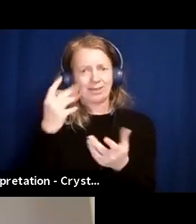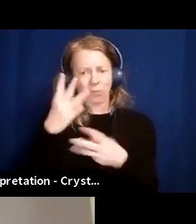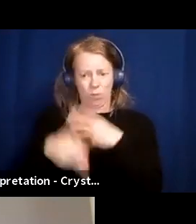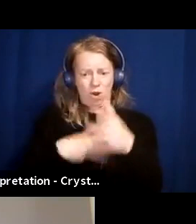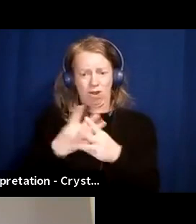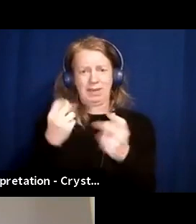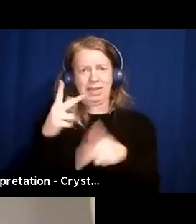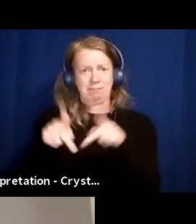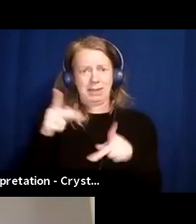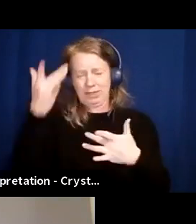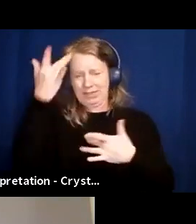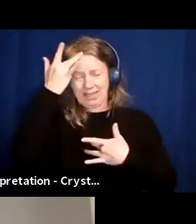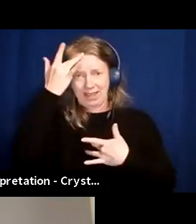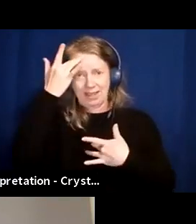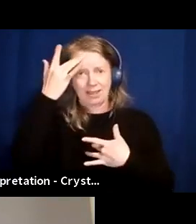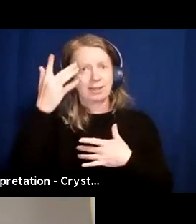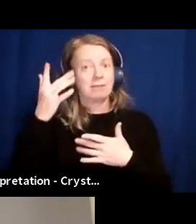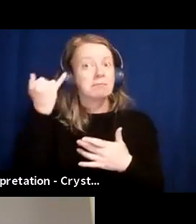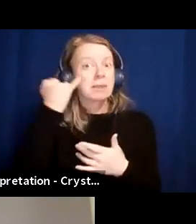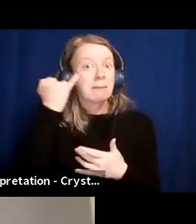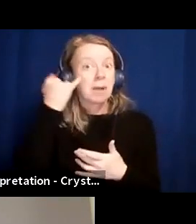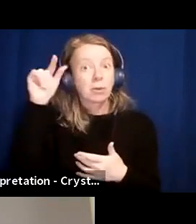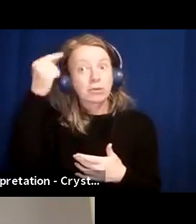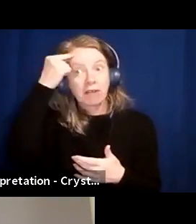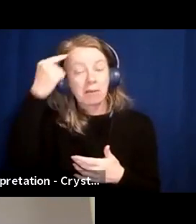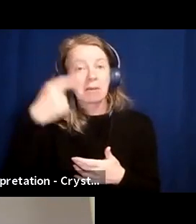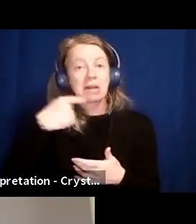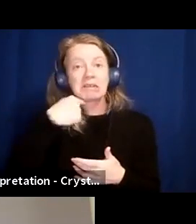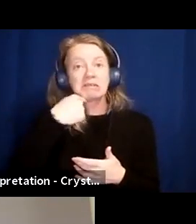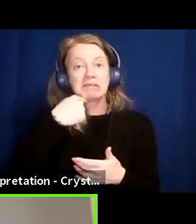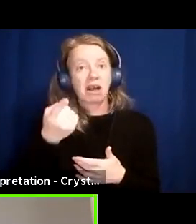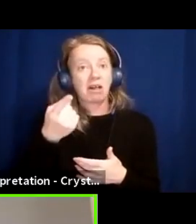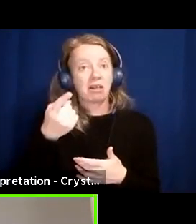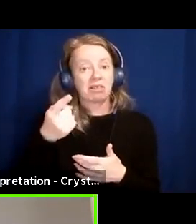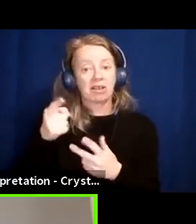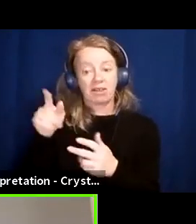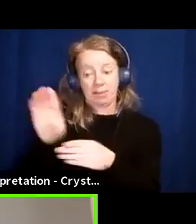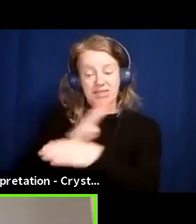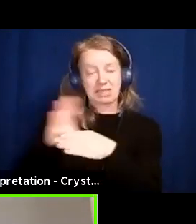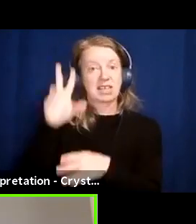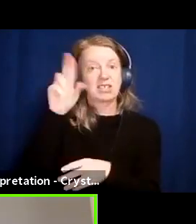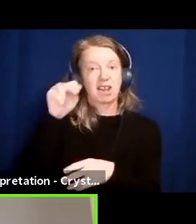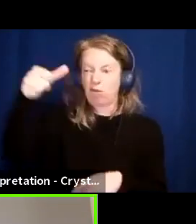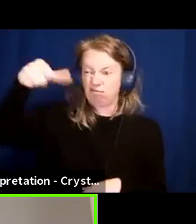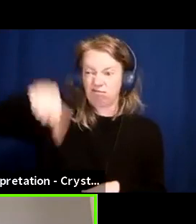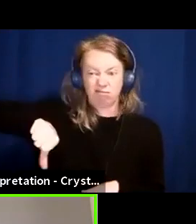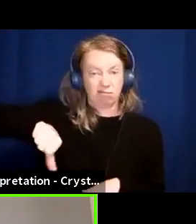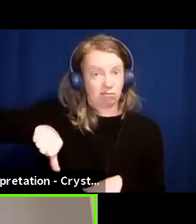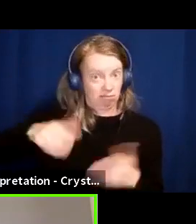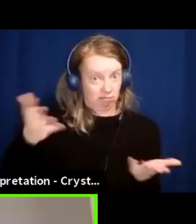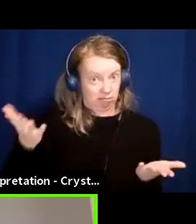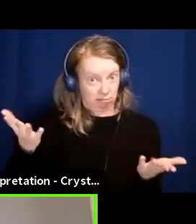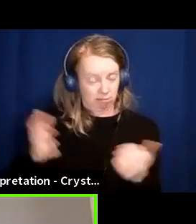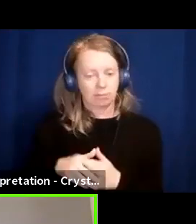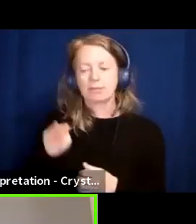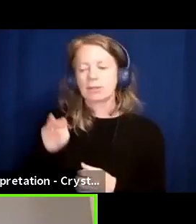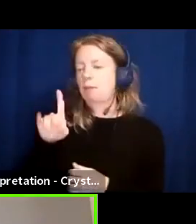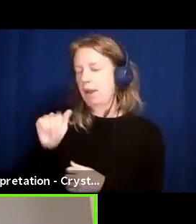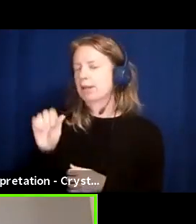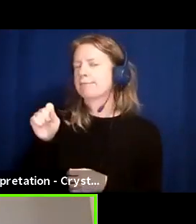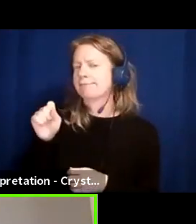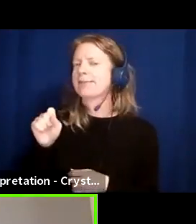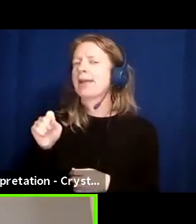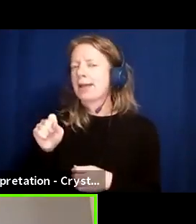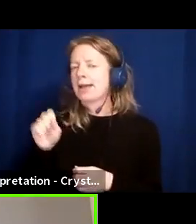back to the pharmacies or the pharmaceutical companies? Yeah, so what they were looking for was, number one, they